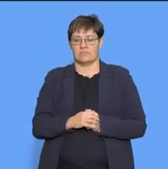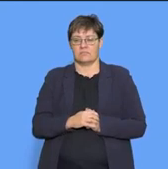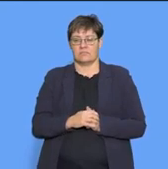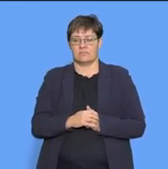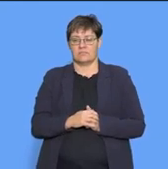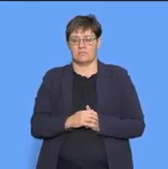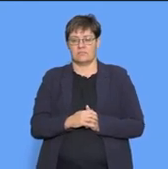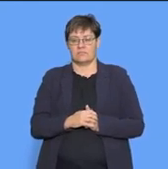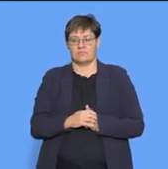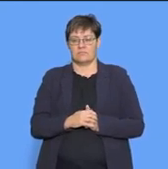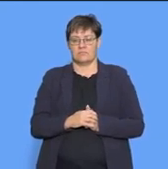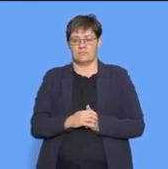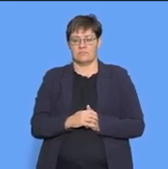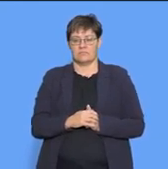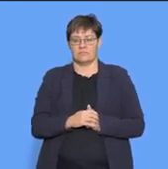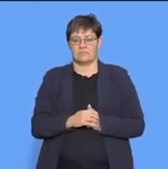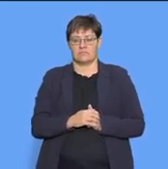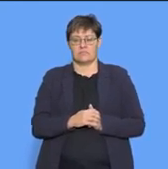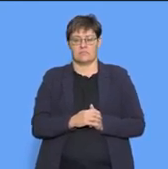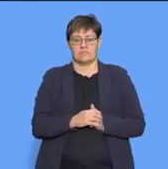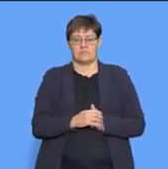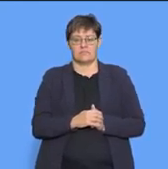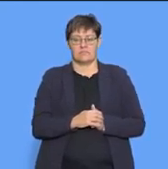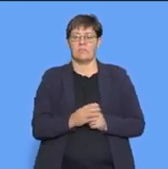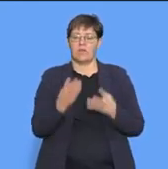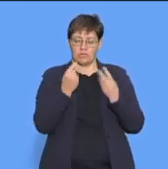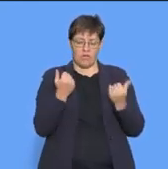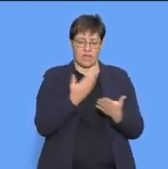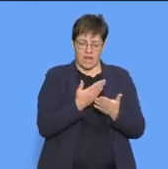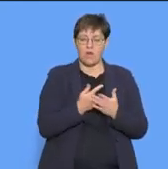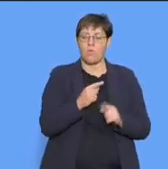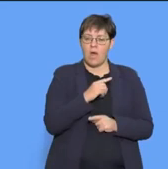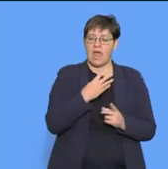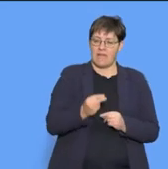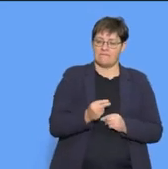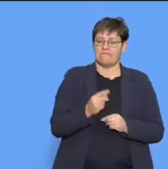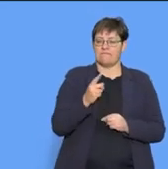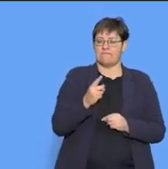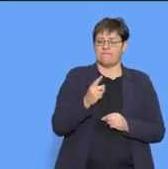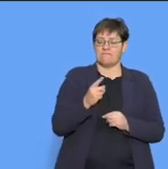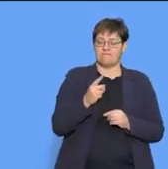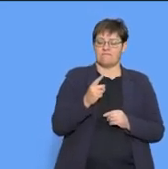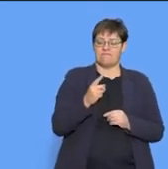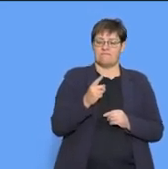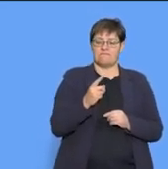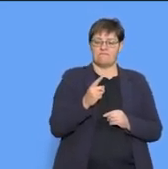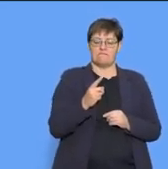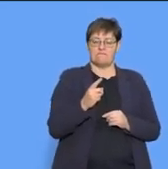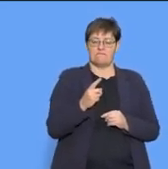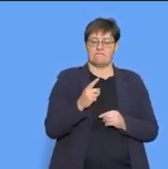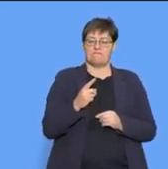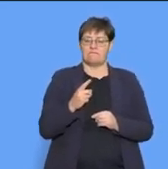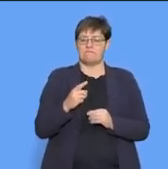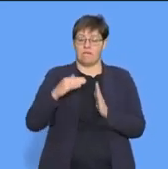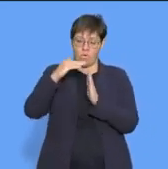an angle in one side in this right angle triangle, which means I can solve it and I can find the area. Now we want to find